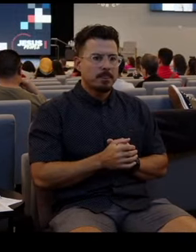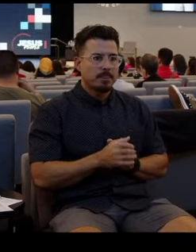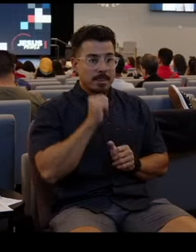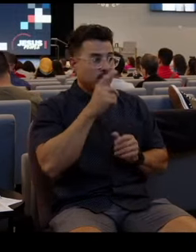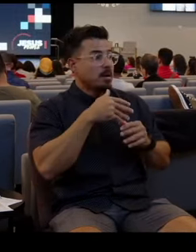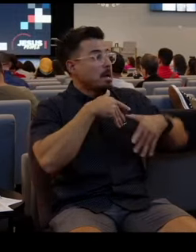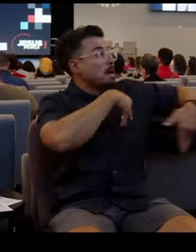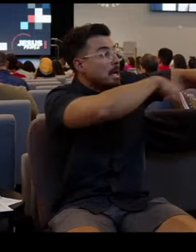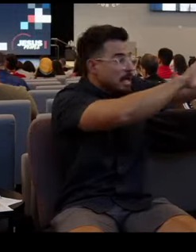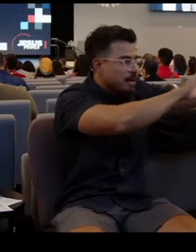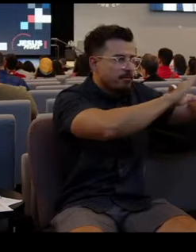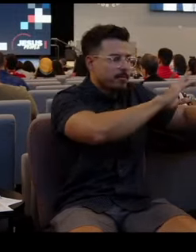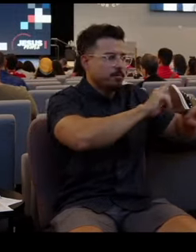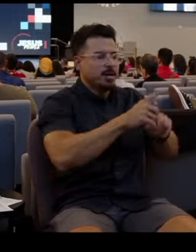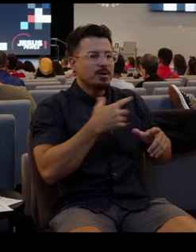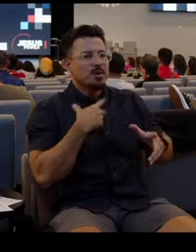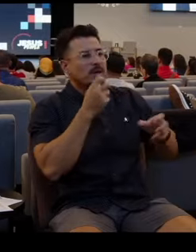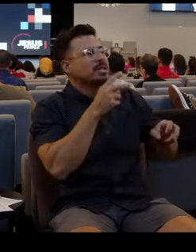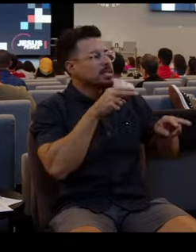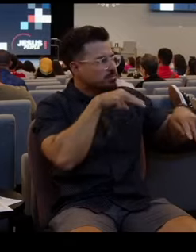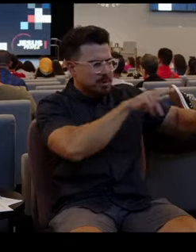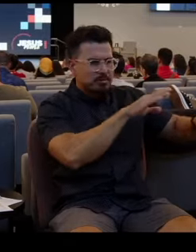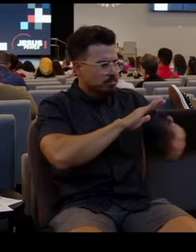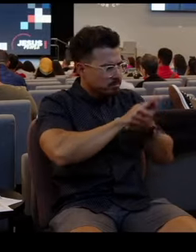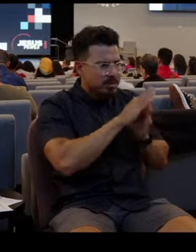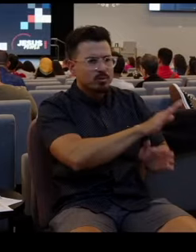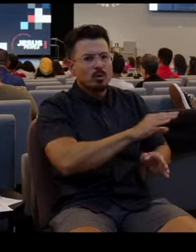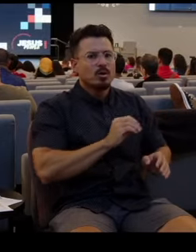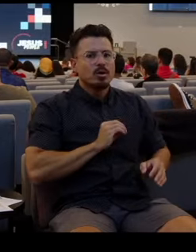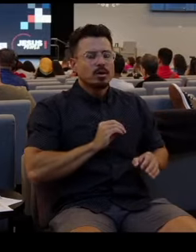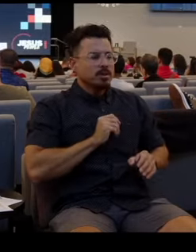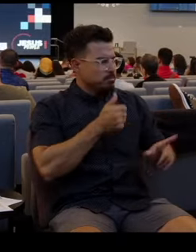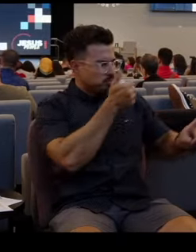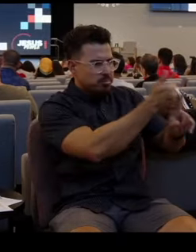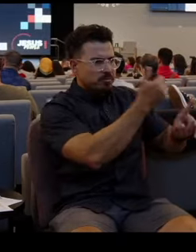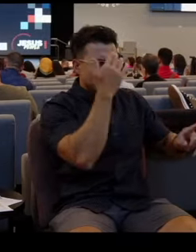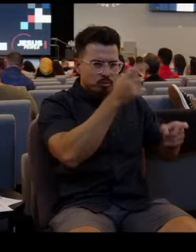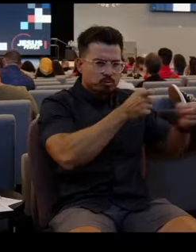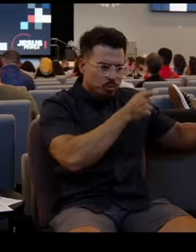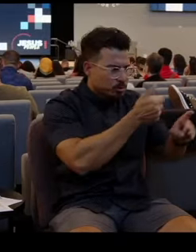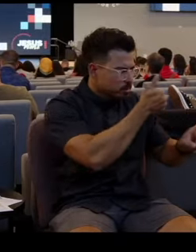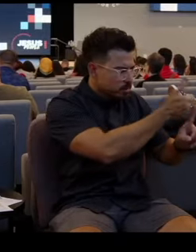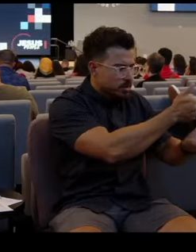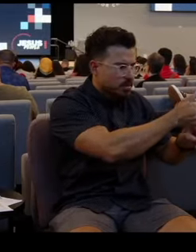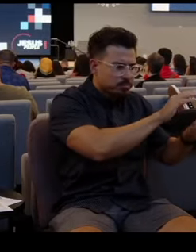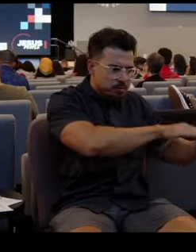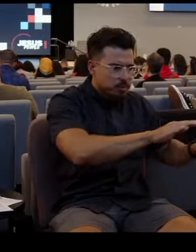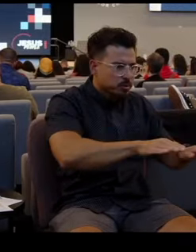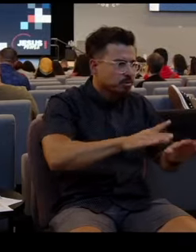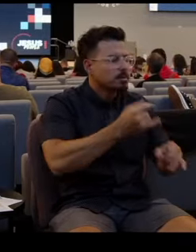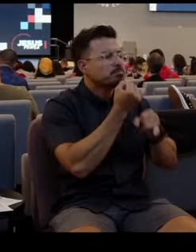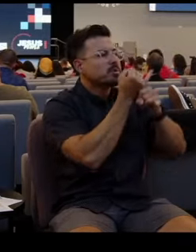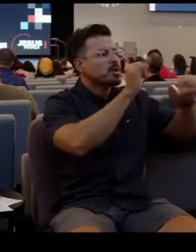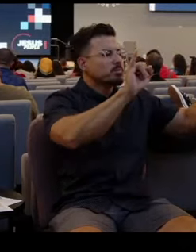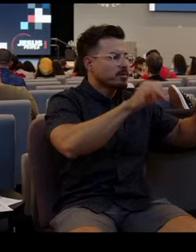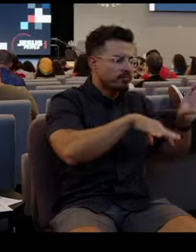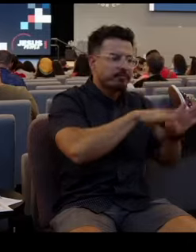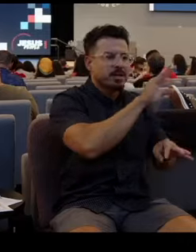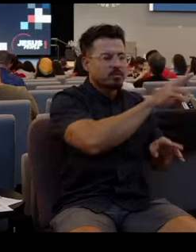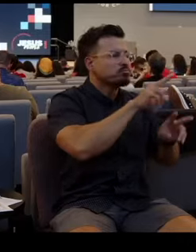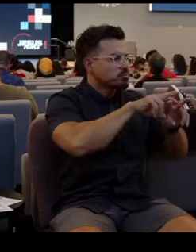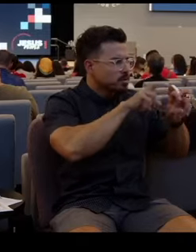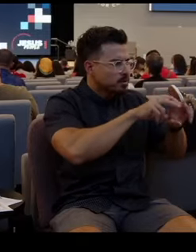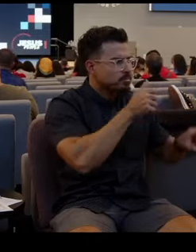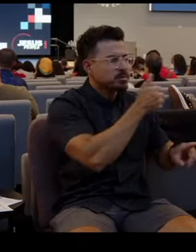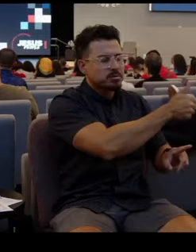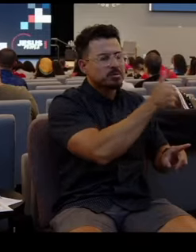again. I said you want them to be self-governing, independent. You want them to find and discover